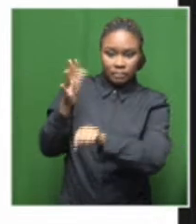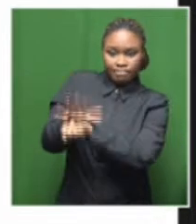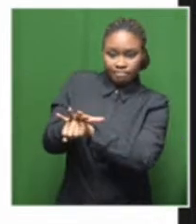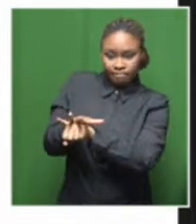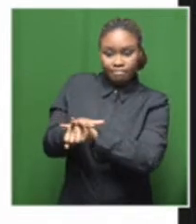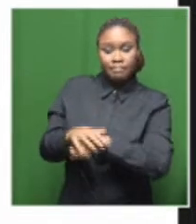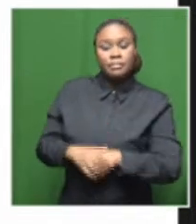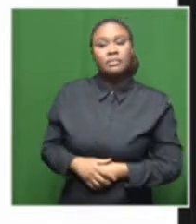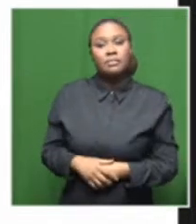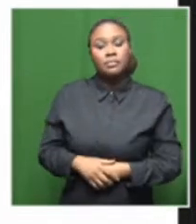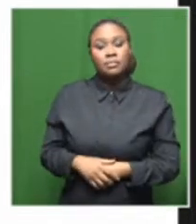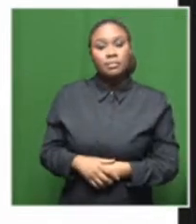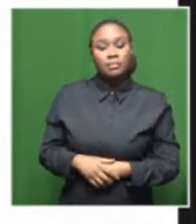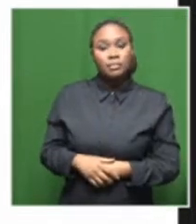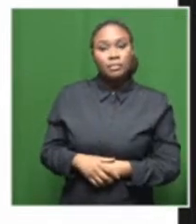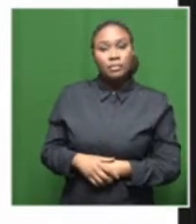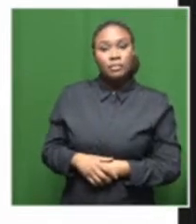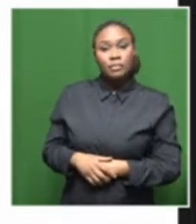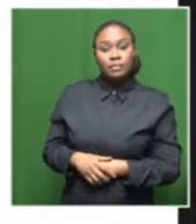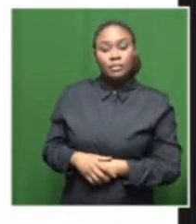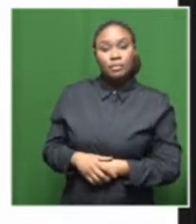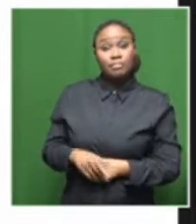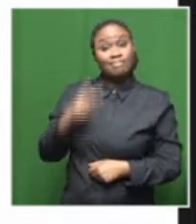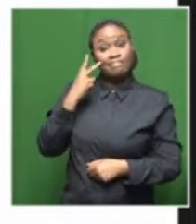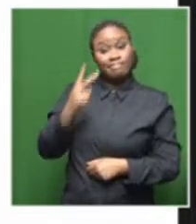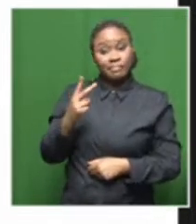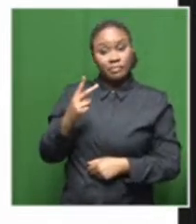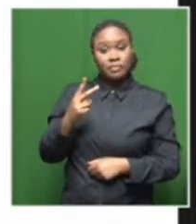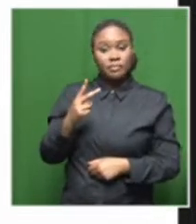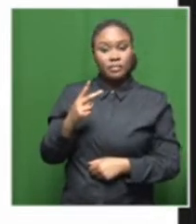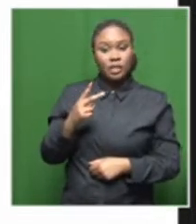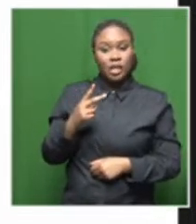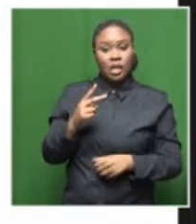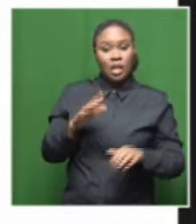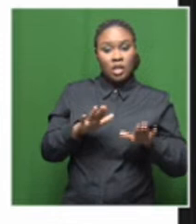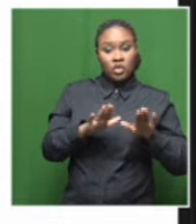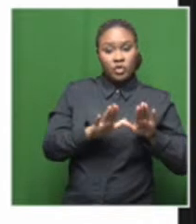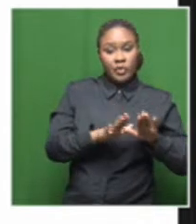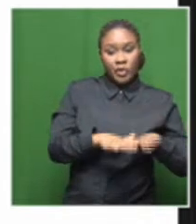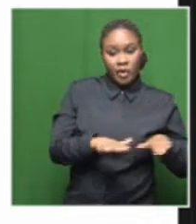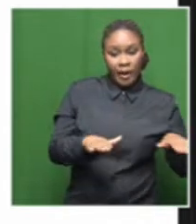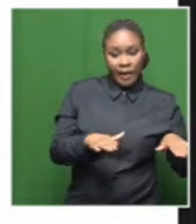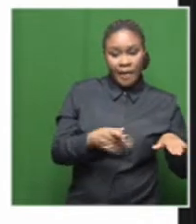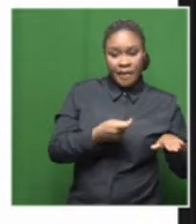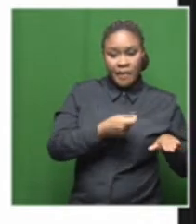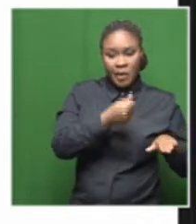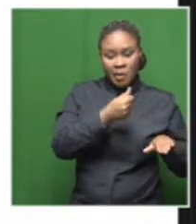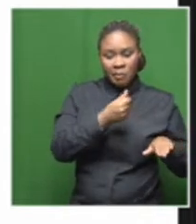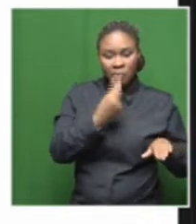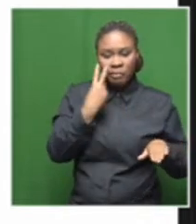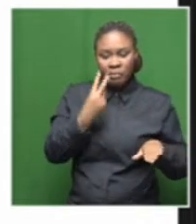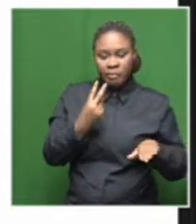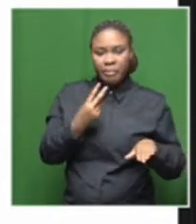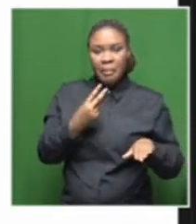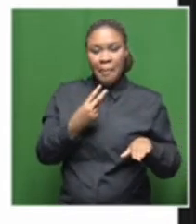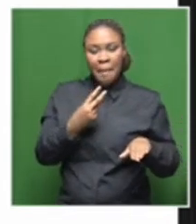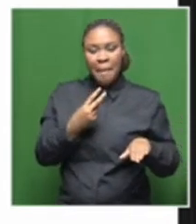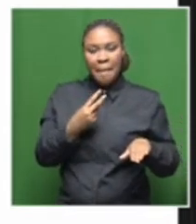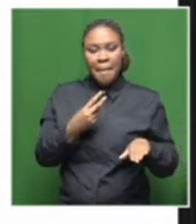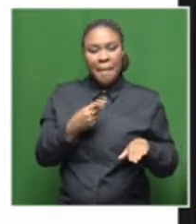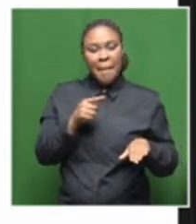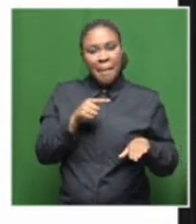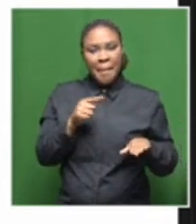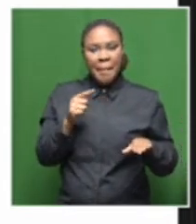So when you look at these are the odds ratios on a log scale, and you can see compared to all the other risk factors, the adjusted